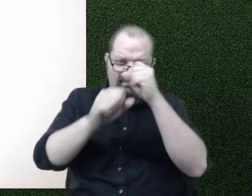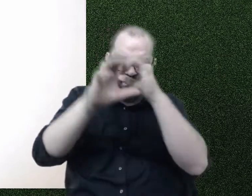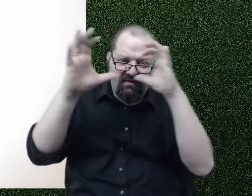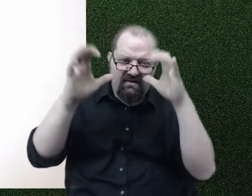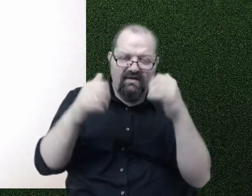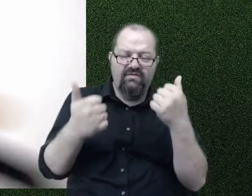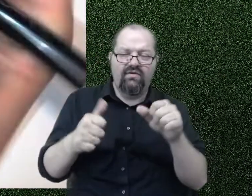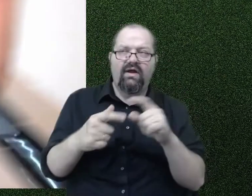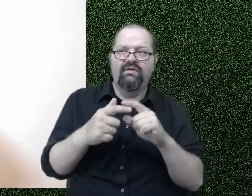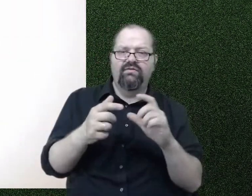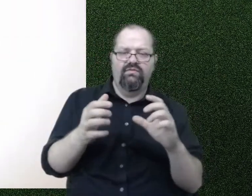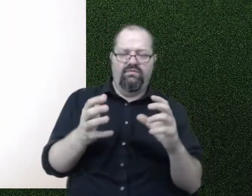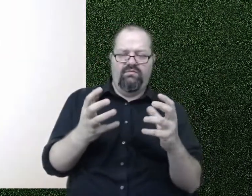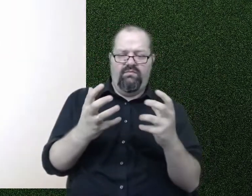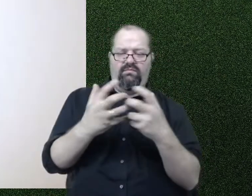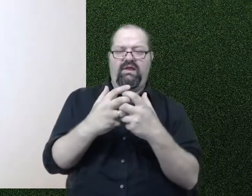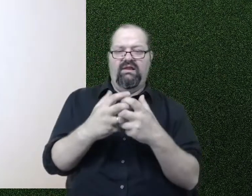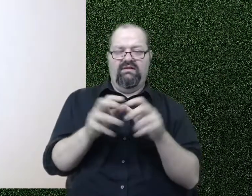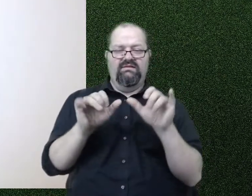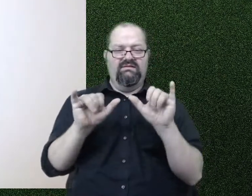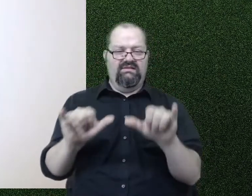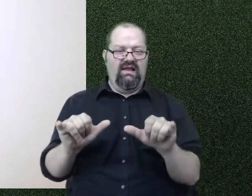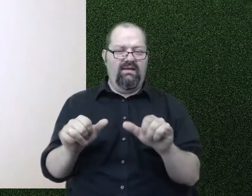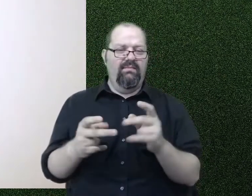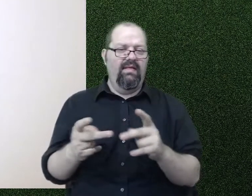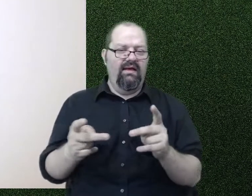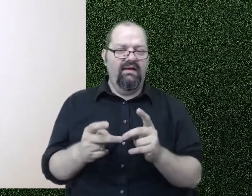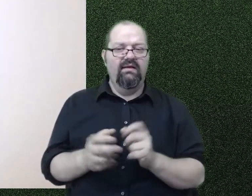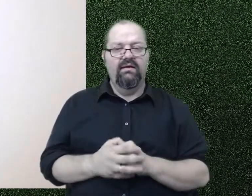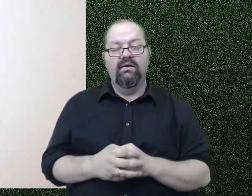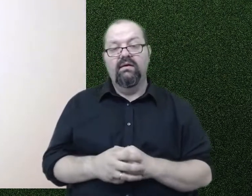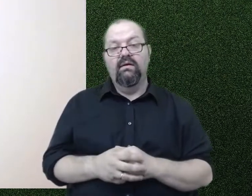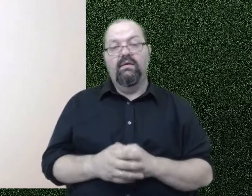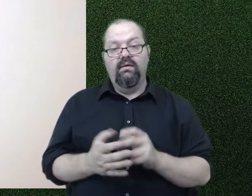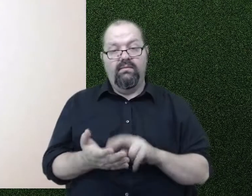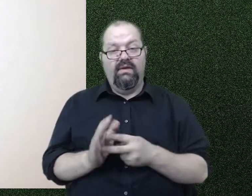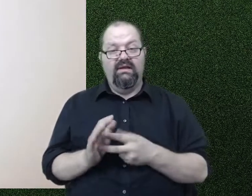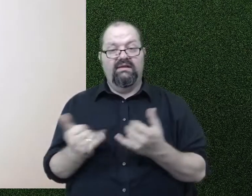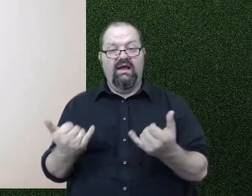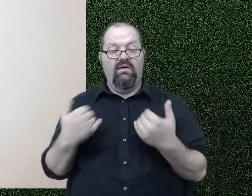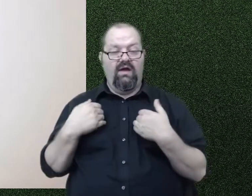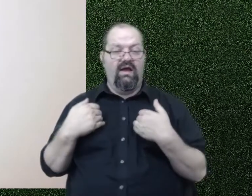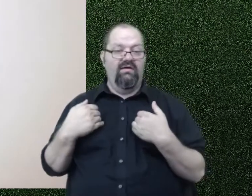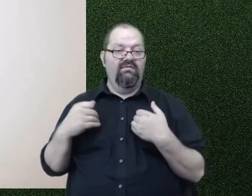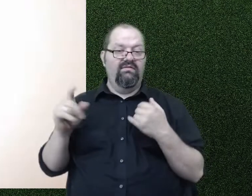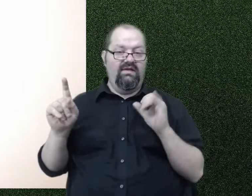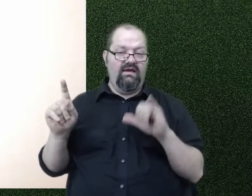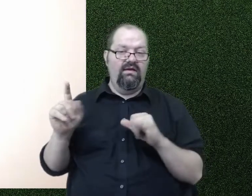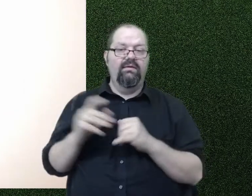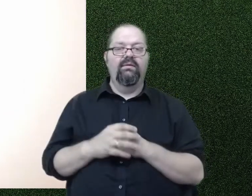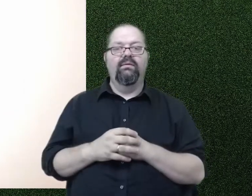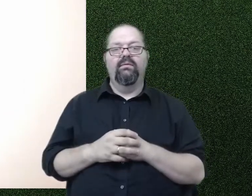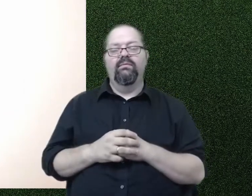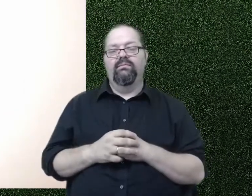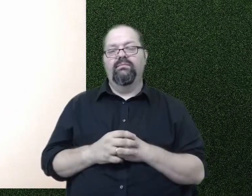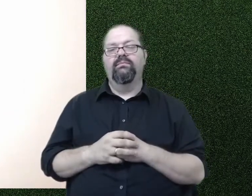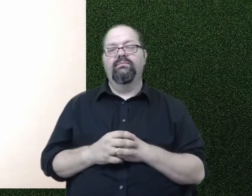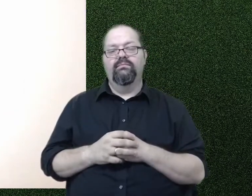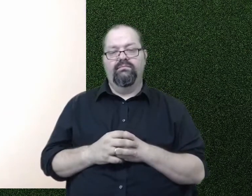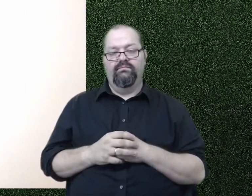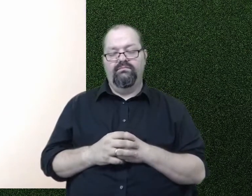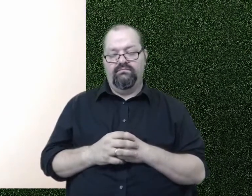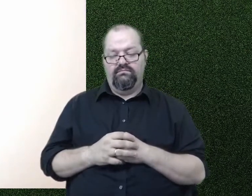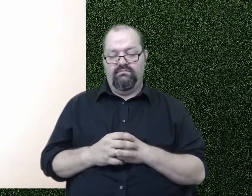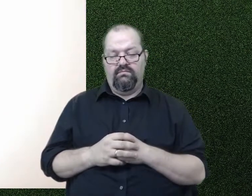meet them both at the same place. So I've got parallel to the z-axis, I'm going straight up, and then parallel to the x-axis,